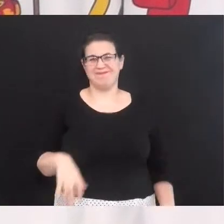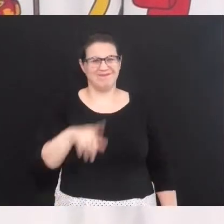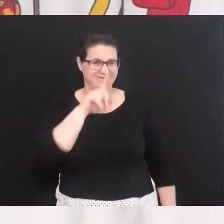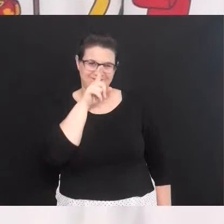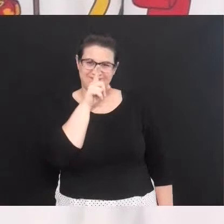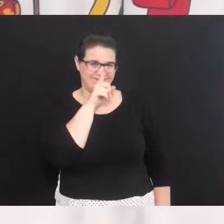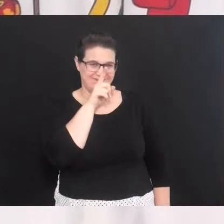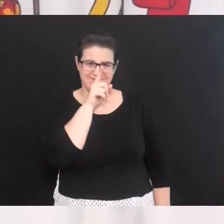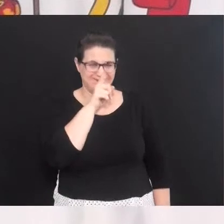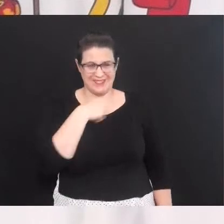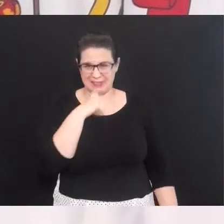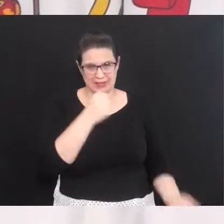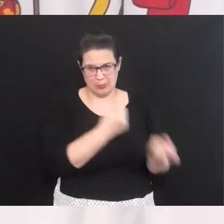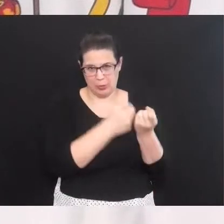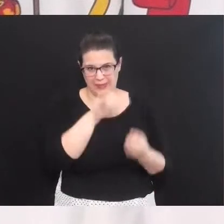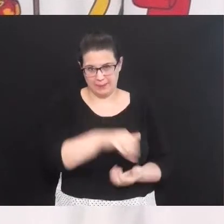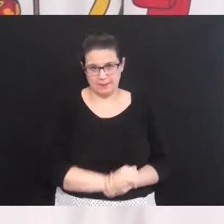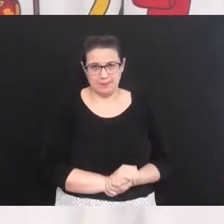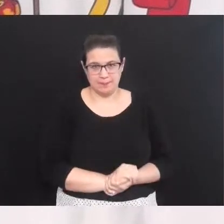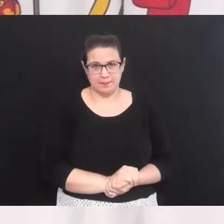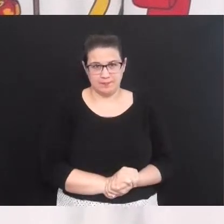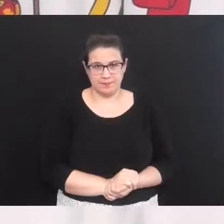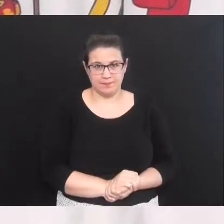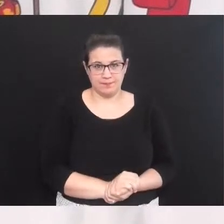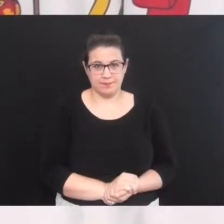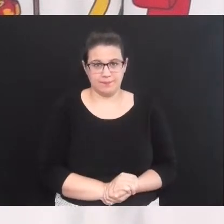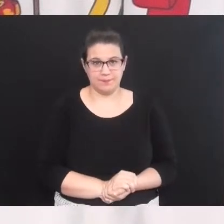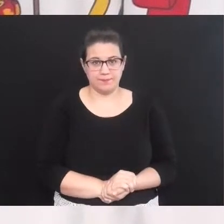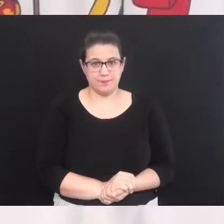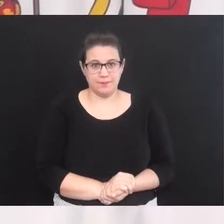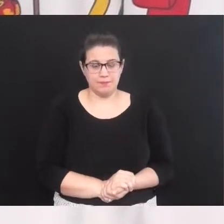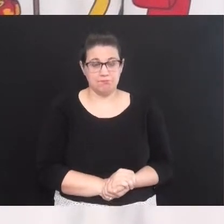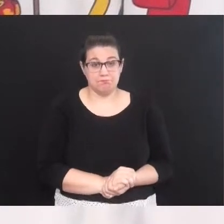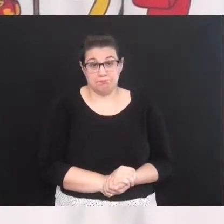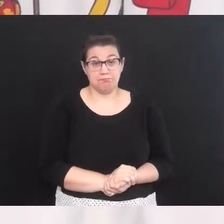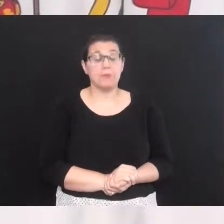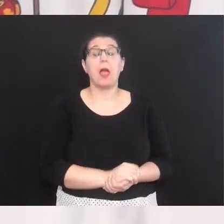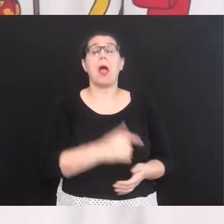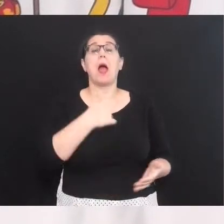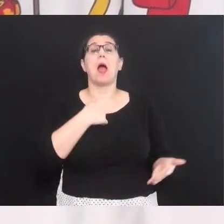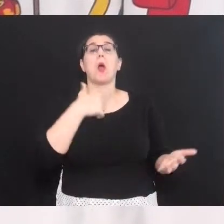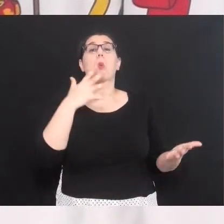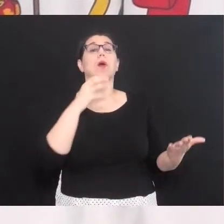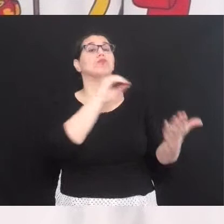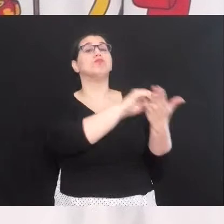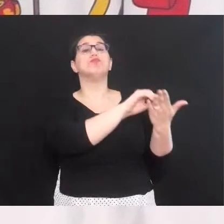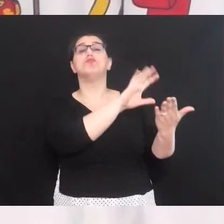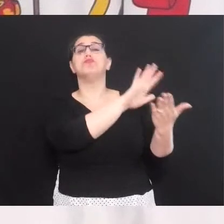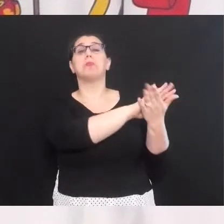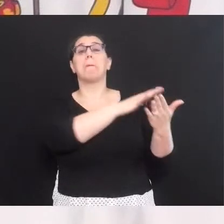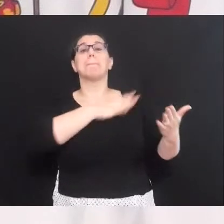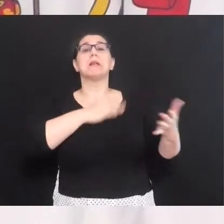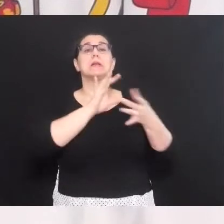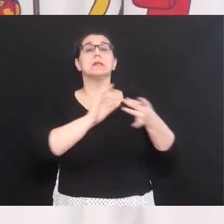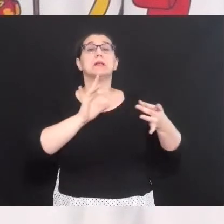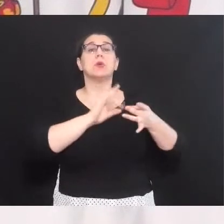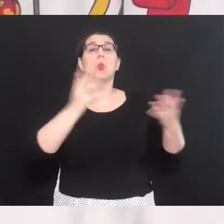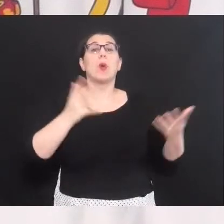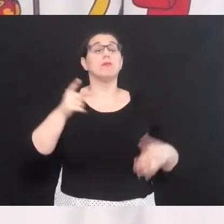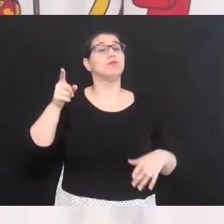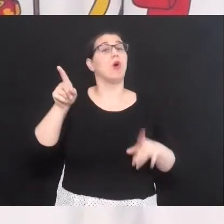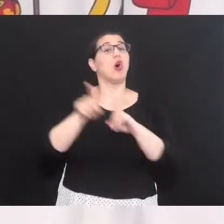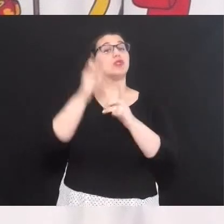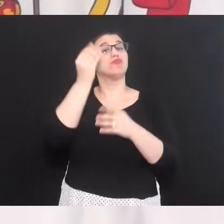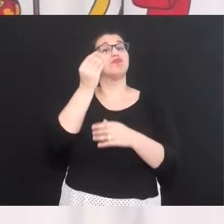And so, I absolutely do not. I want to go on the record as saying, what President Biden is doing